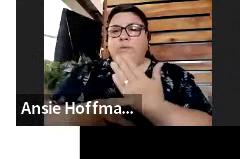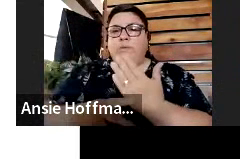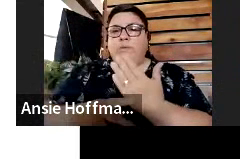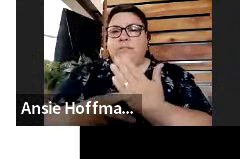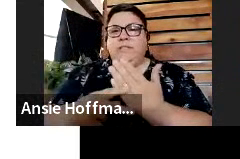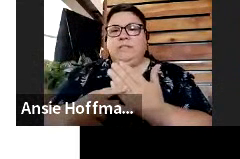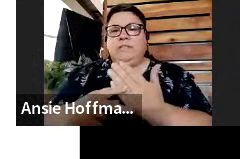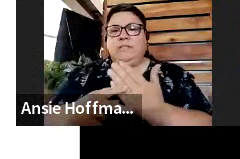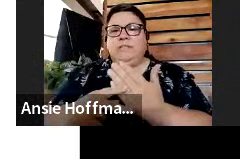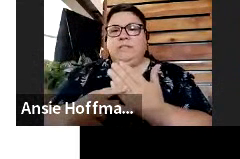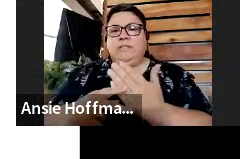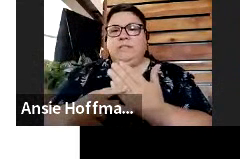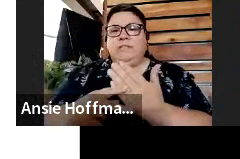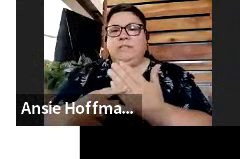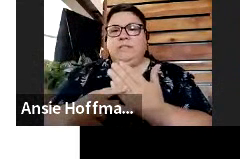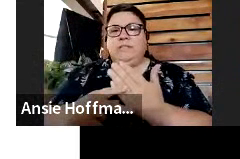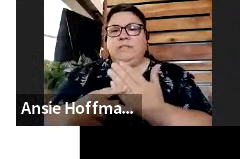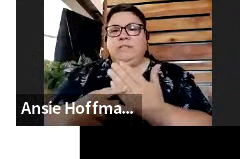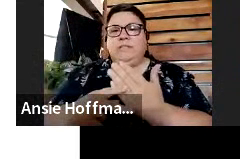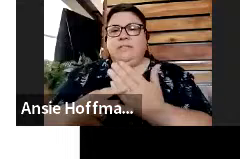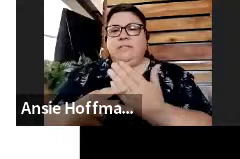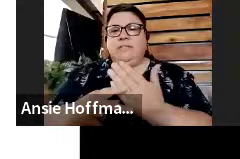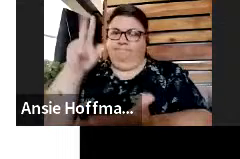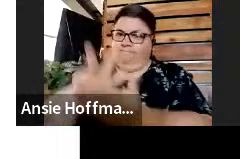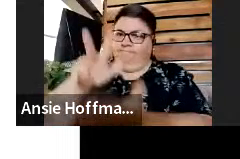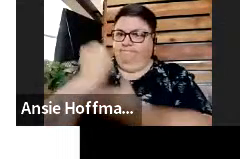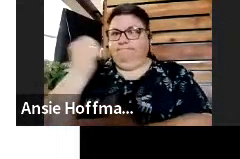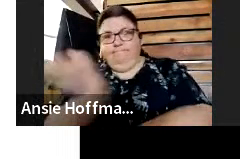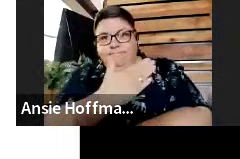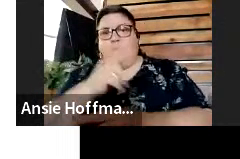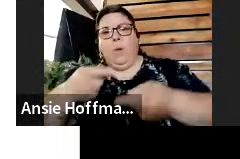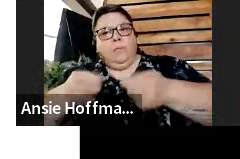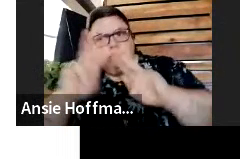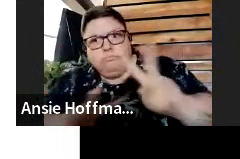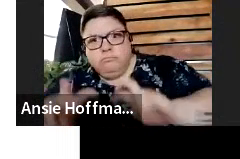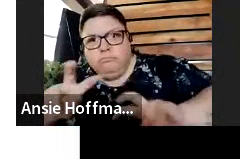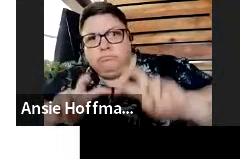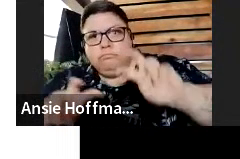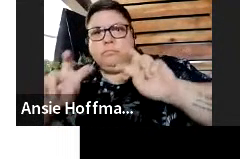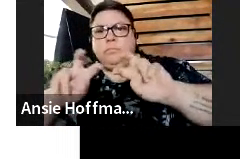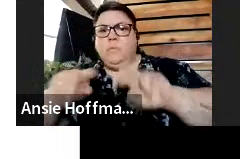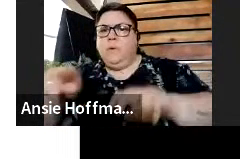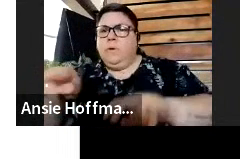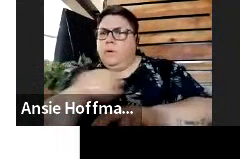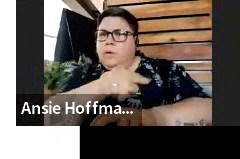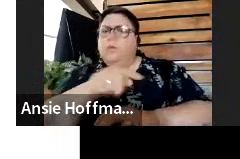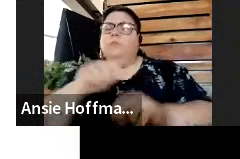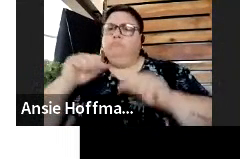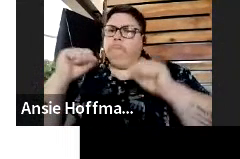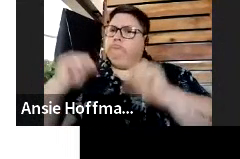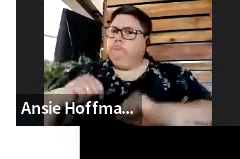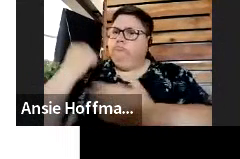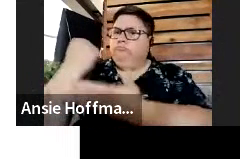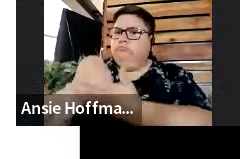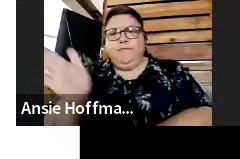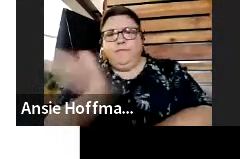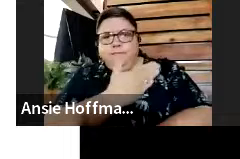declaration, and the customs officer picks up that the goods as declared during this process